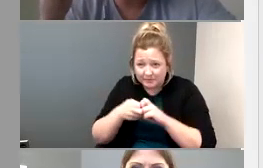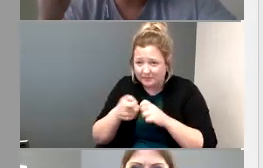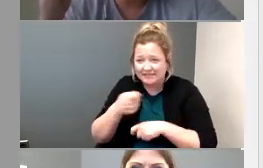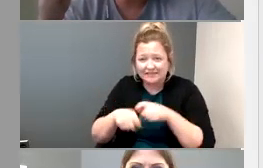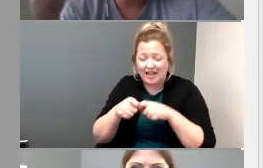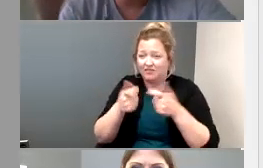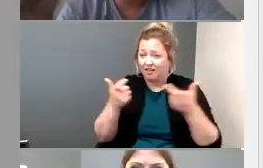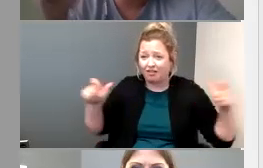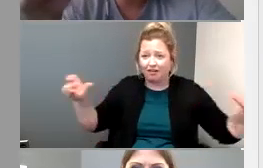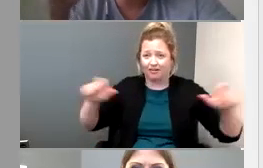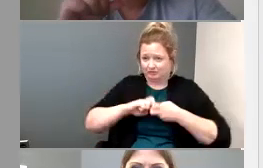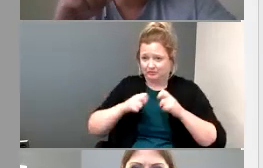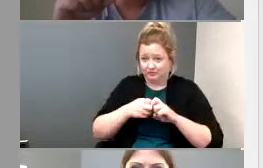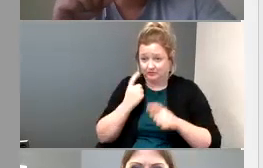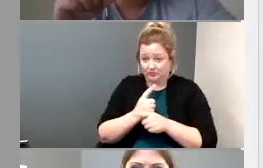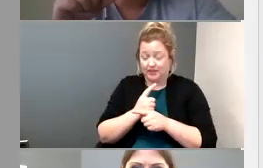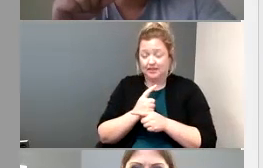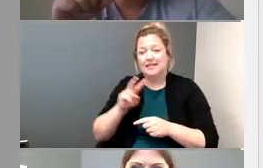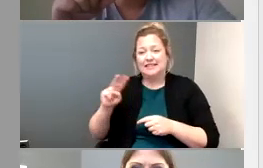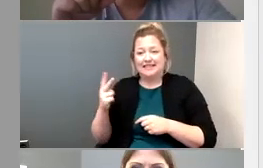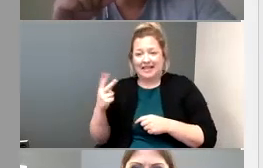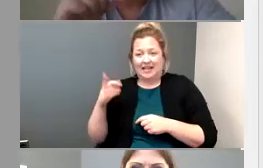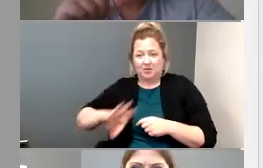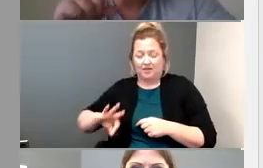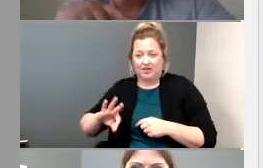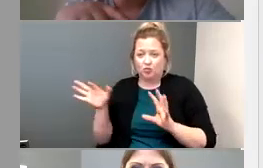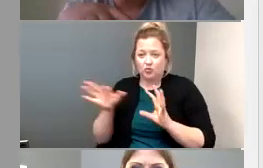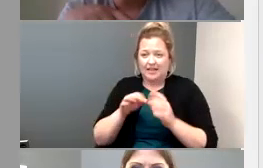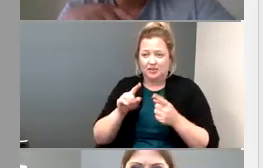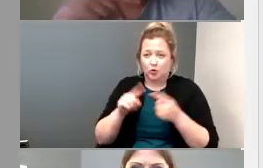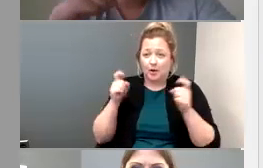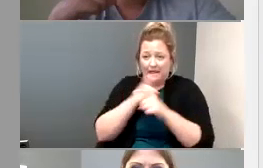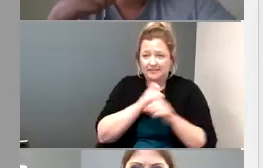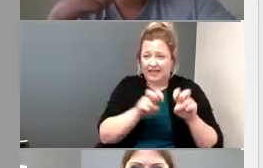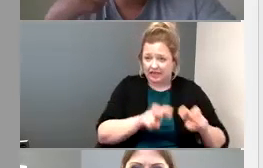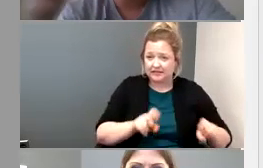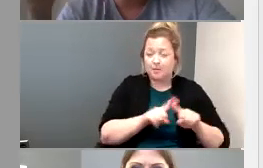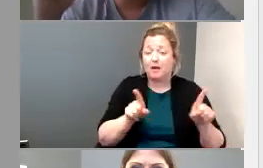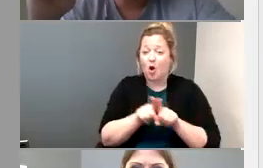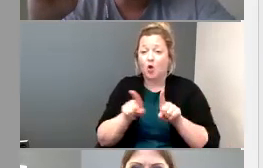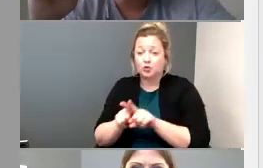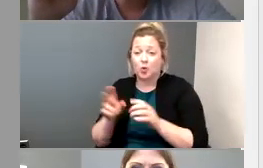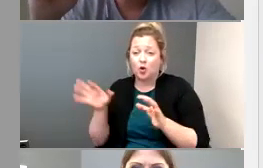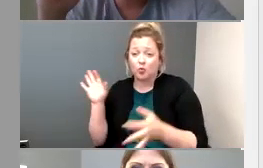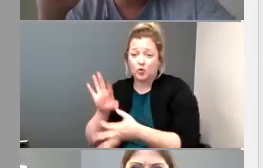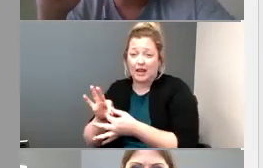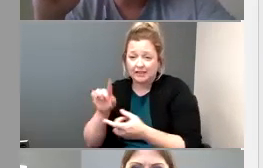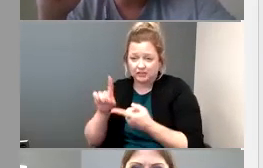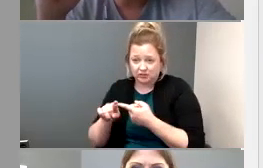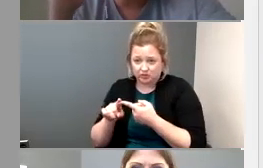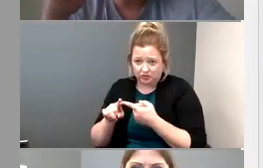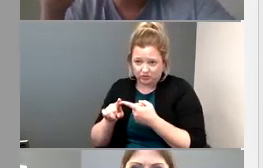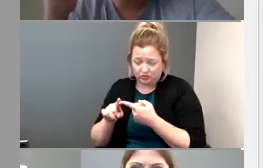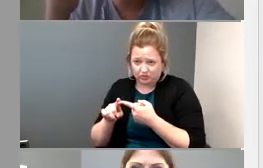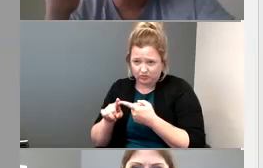And the second thing is it relates to your complexity analysis, but it also relates to debugging your code, because now